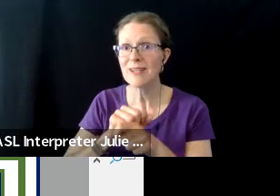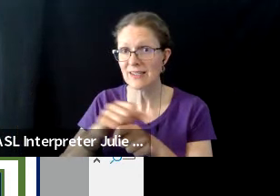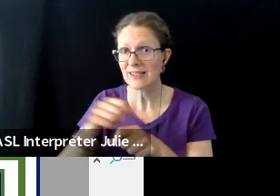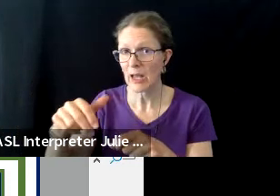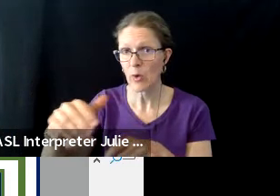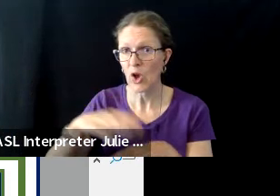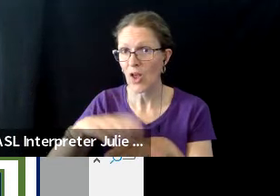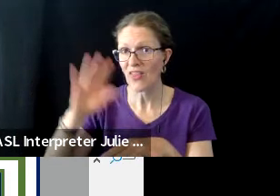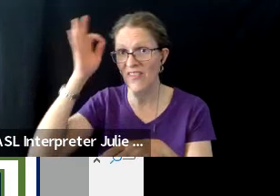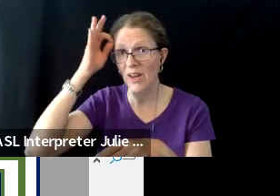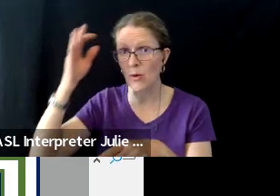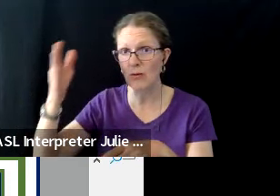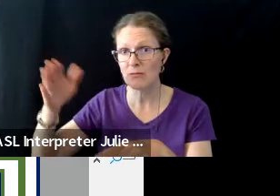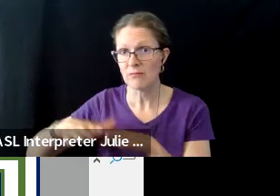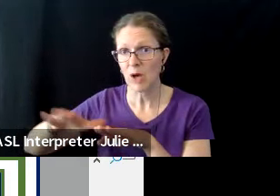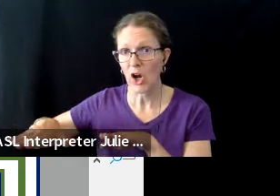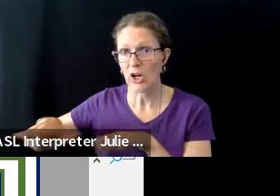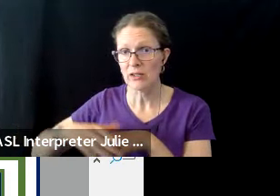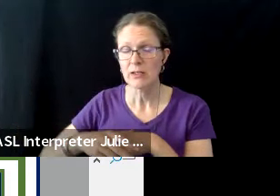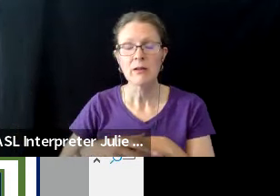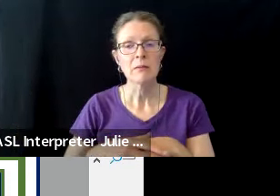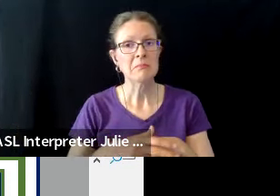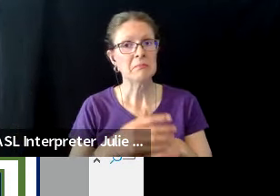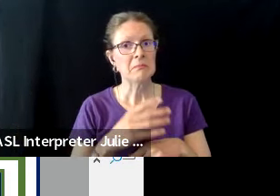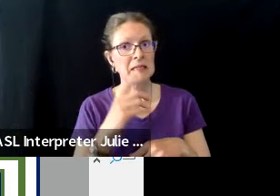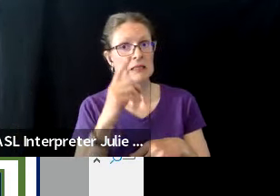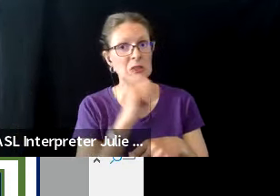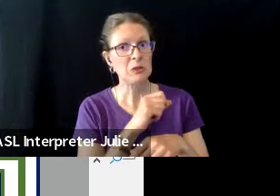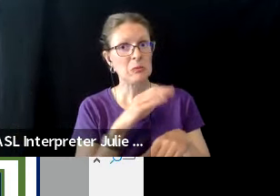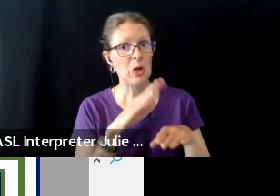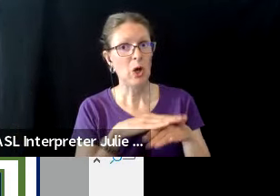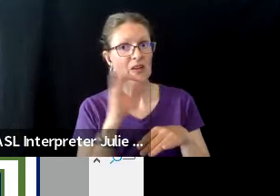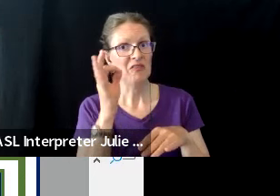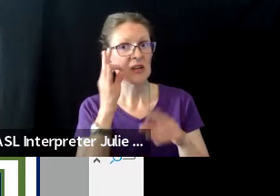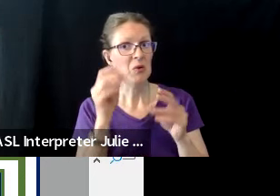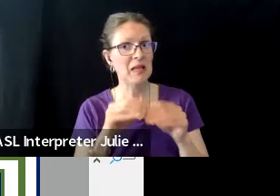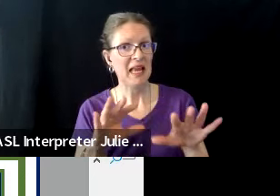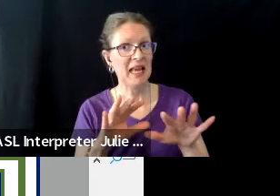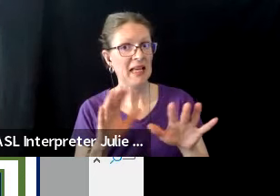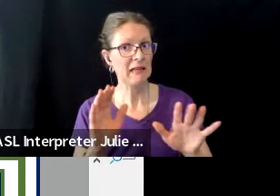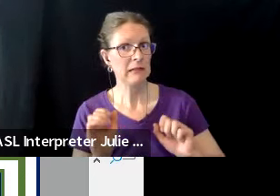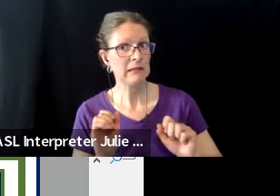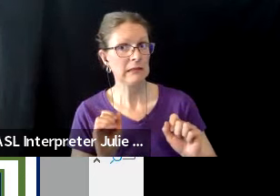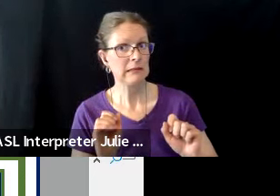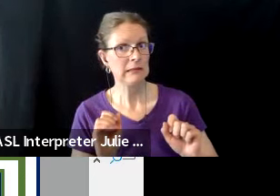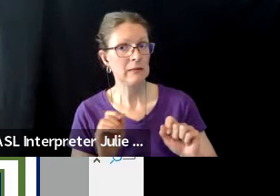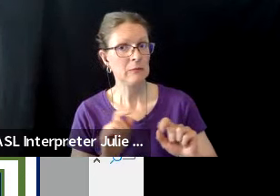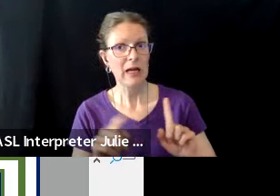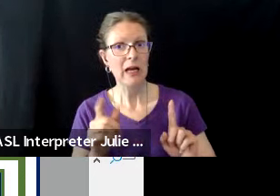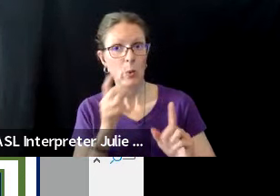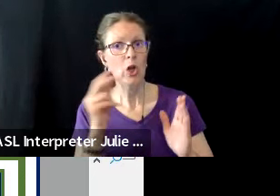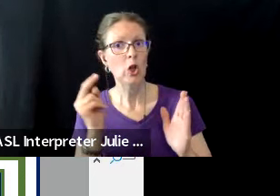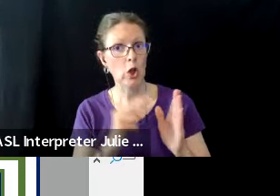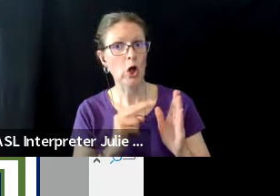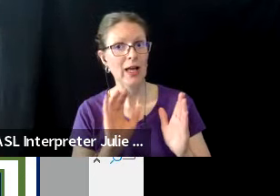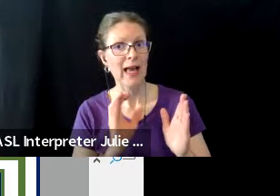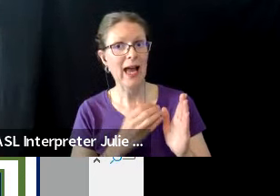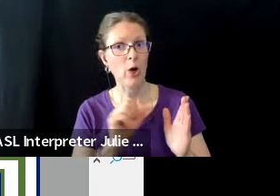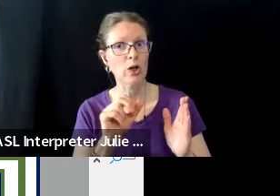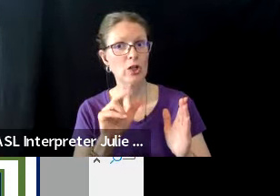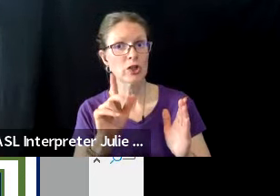My assumption then would be that it would be on the federal land potentially, but let me get our survey and look at it. But that's a great